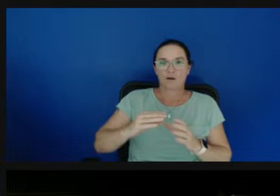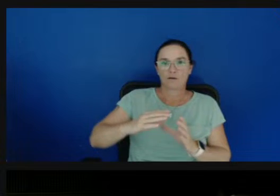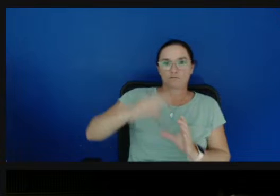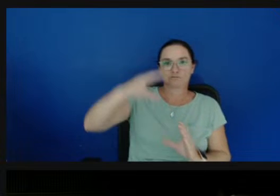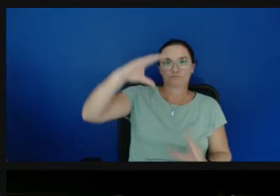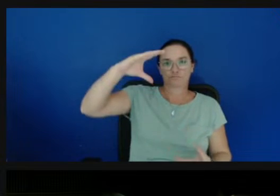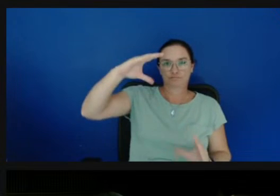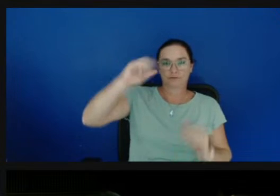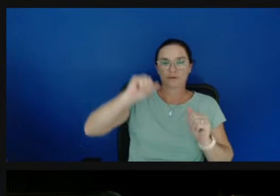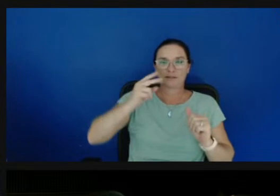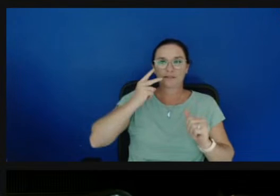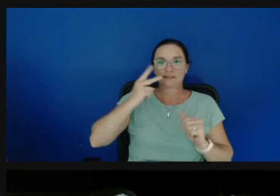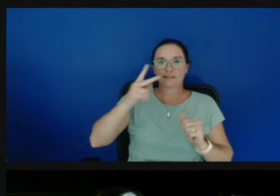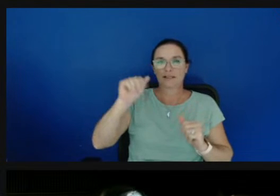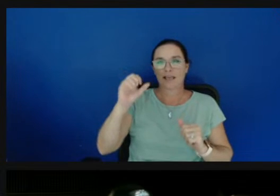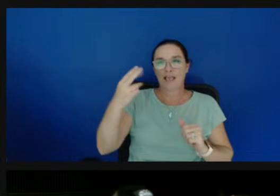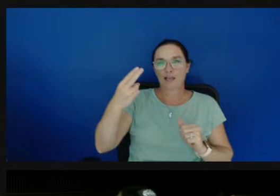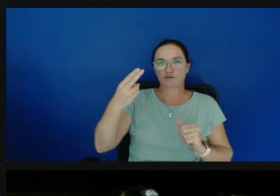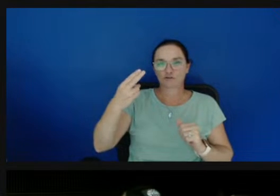cloud.